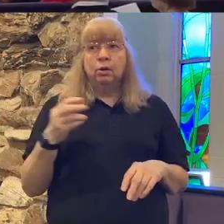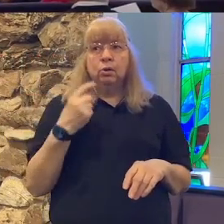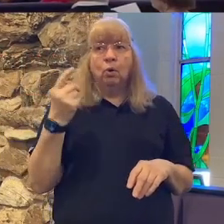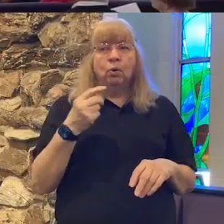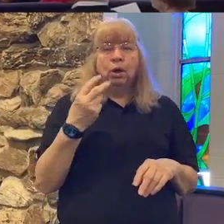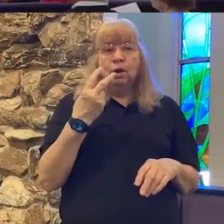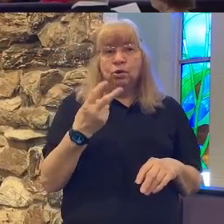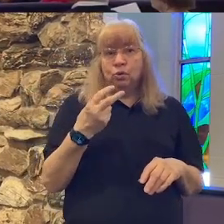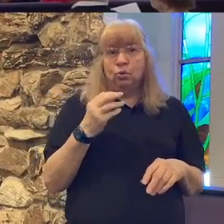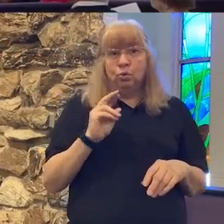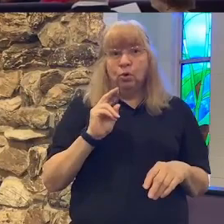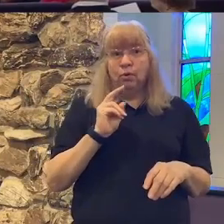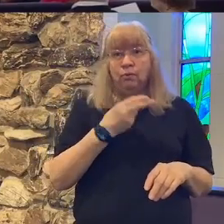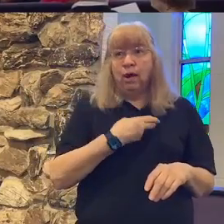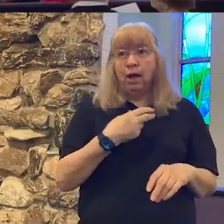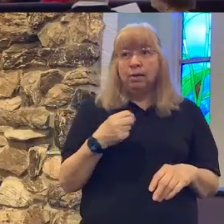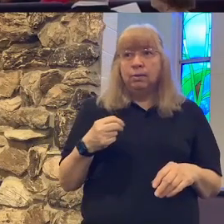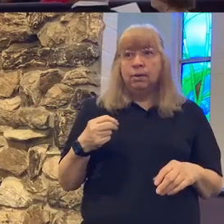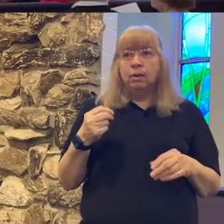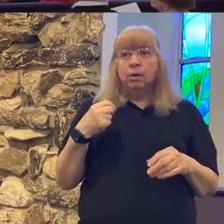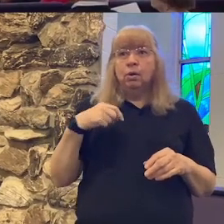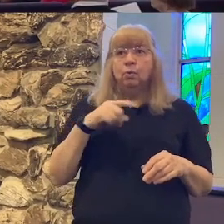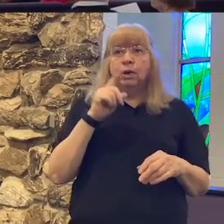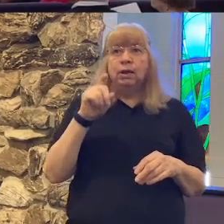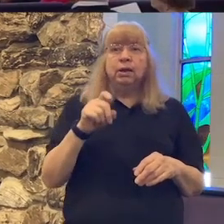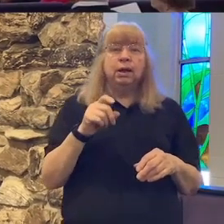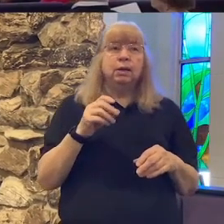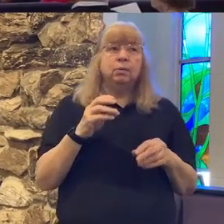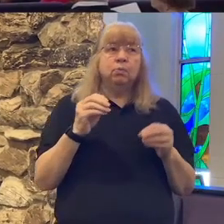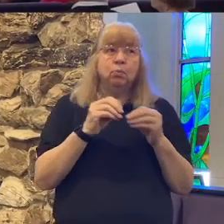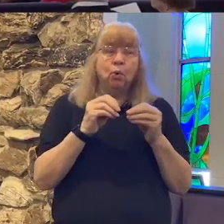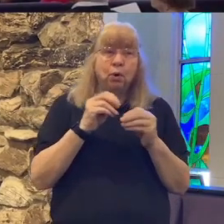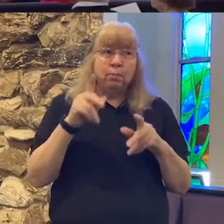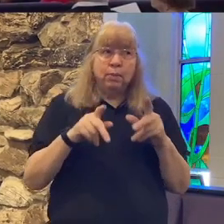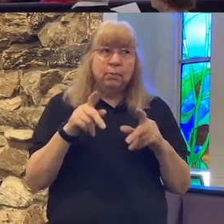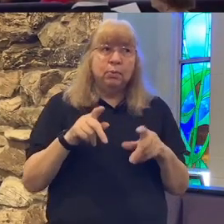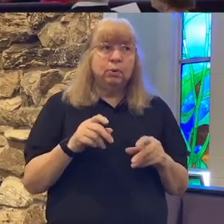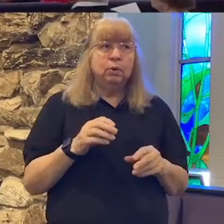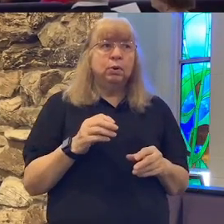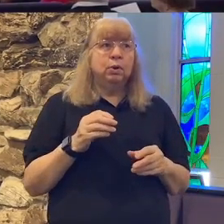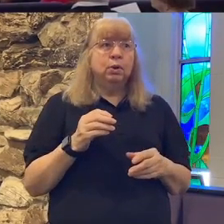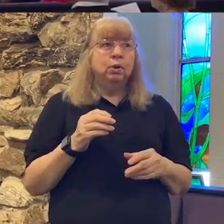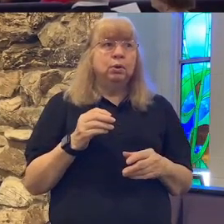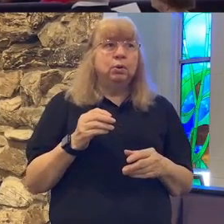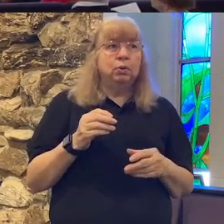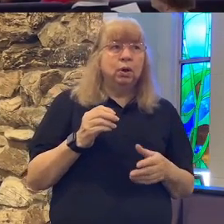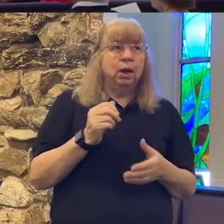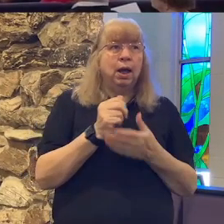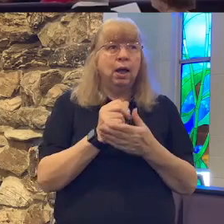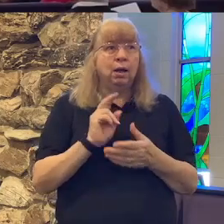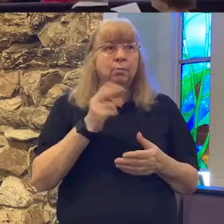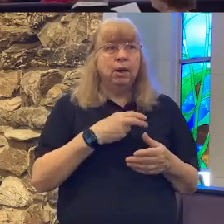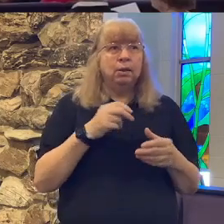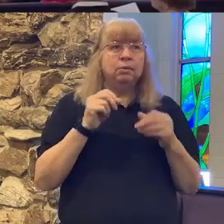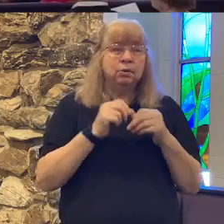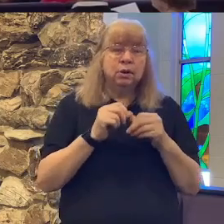we start to peter out. We need the extra people to kind of give us the oomph to keep going.